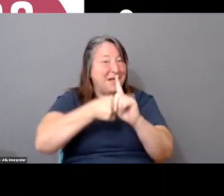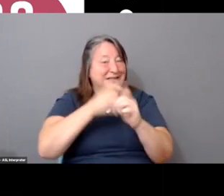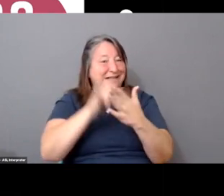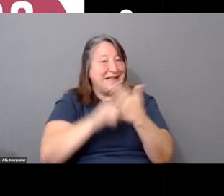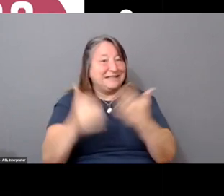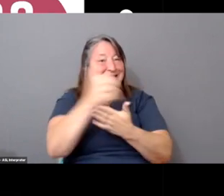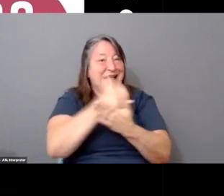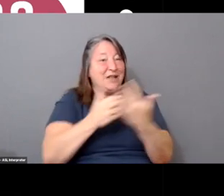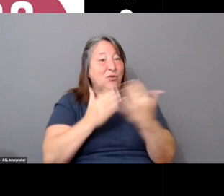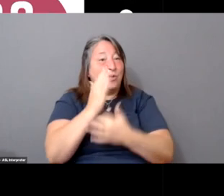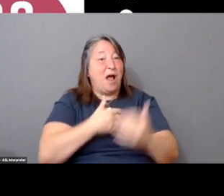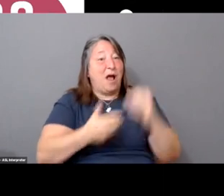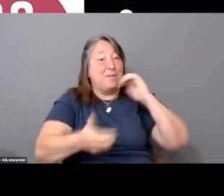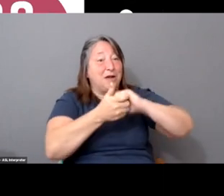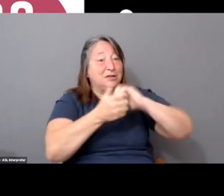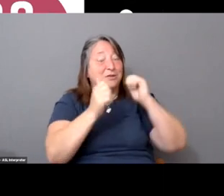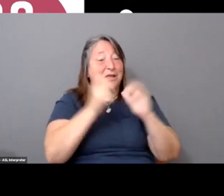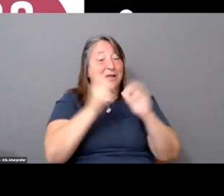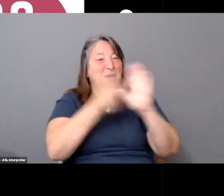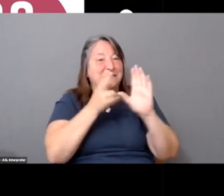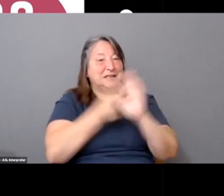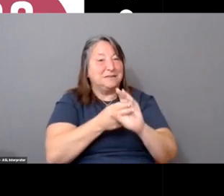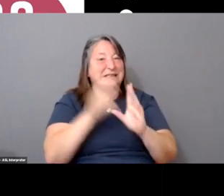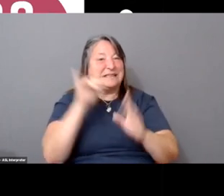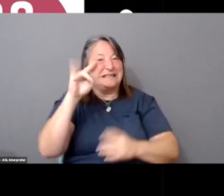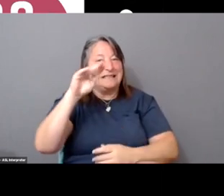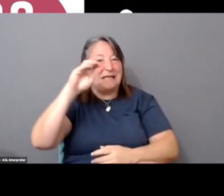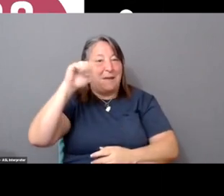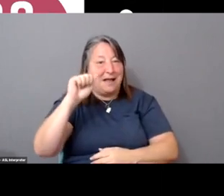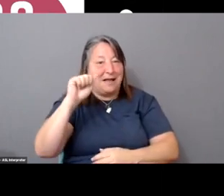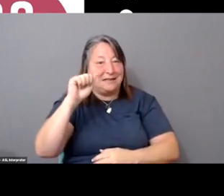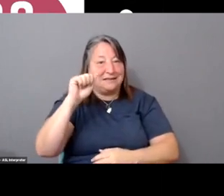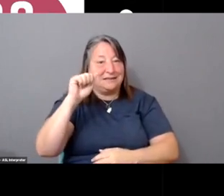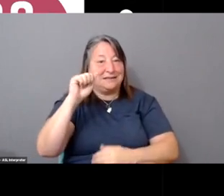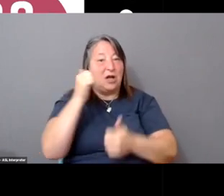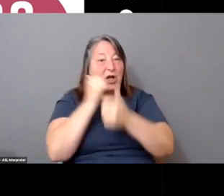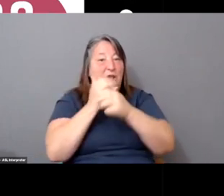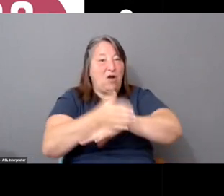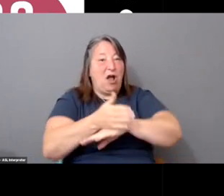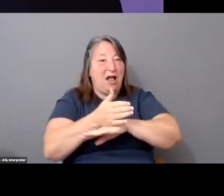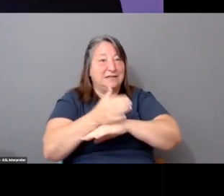our partnerships with participating cinema exhibitors across 58 countries.